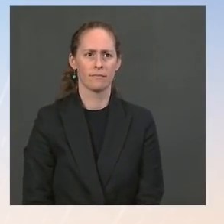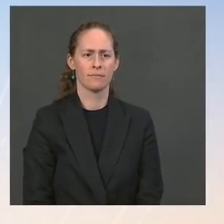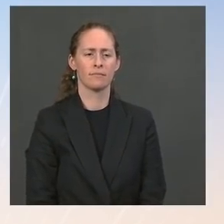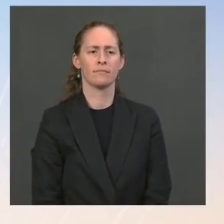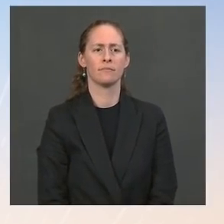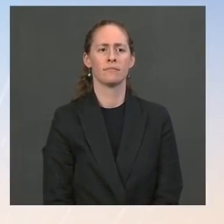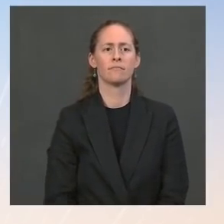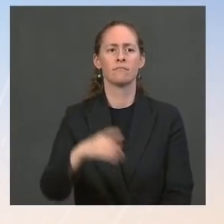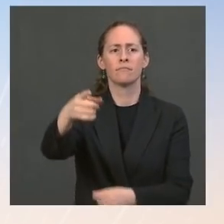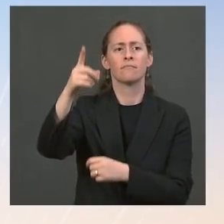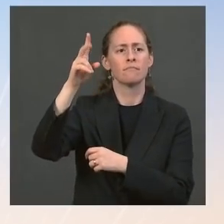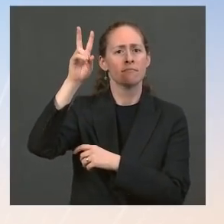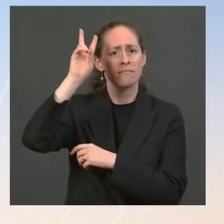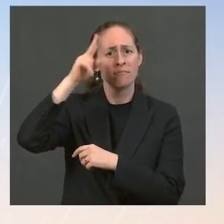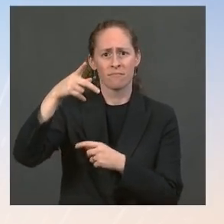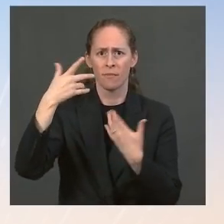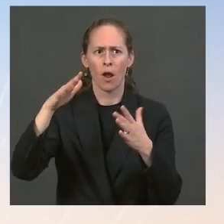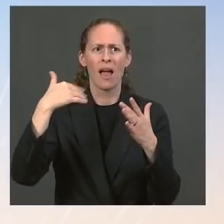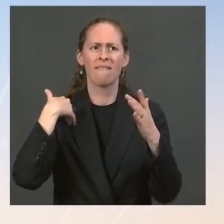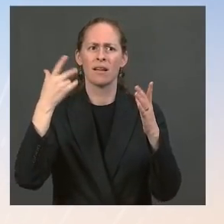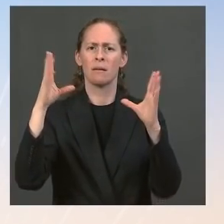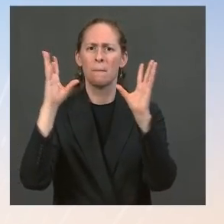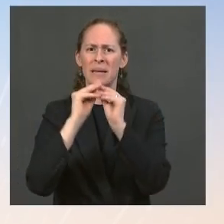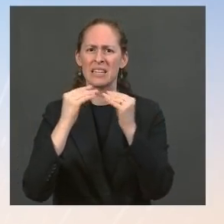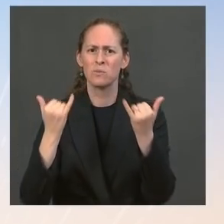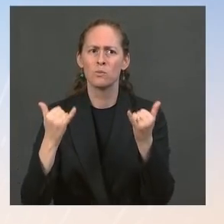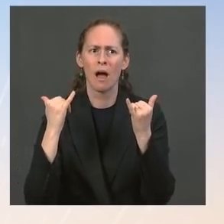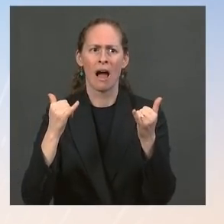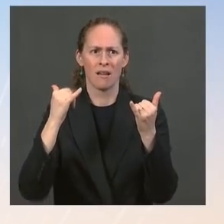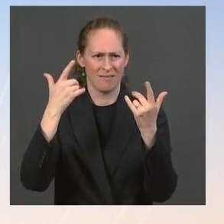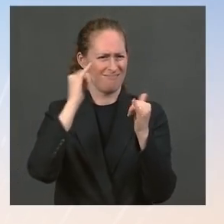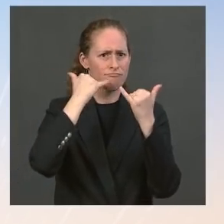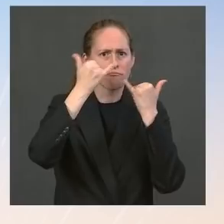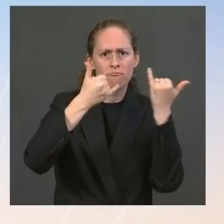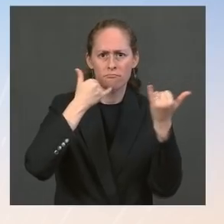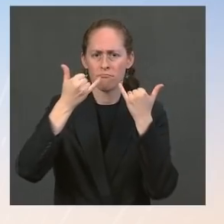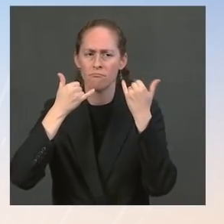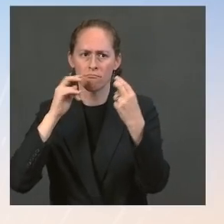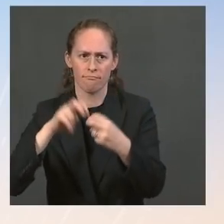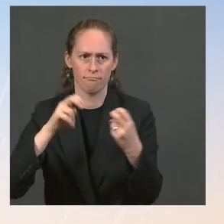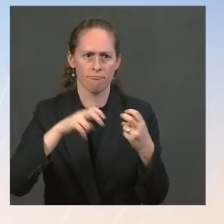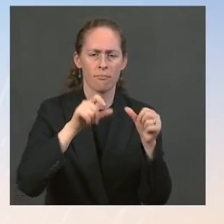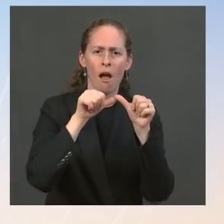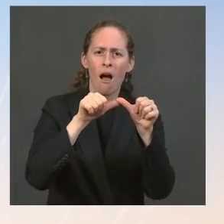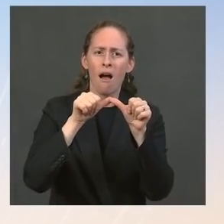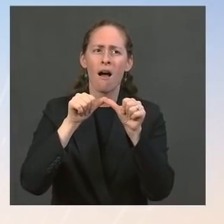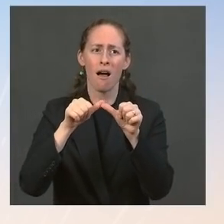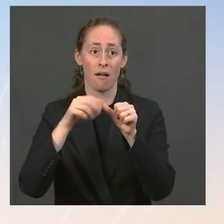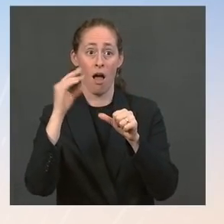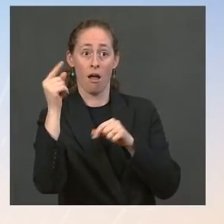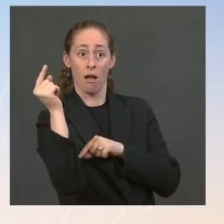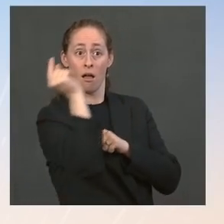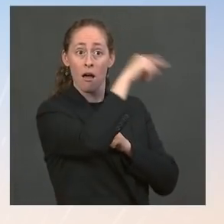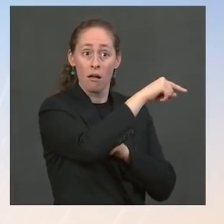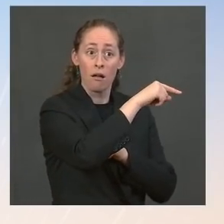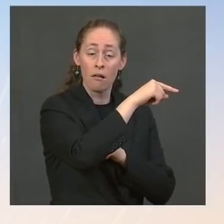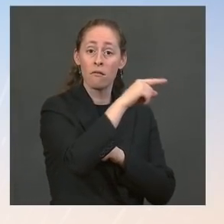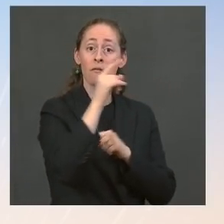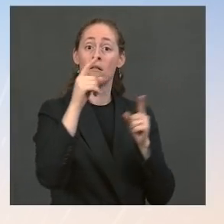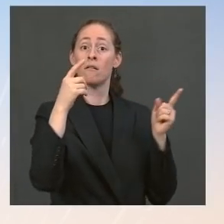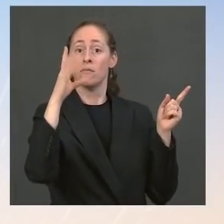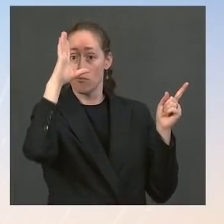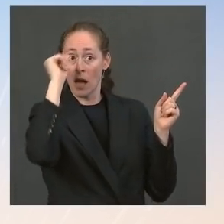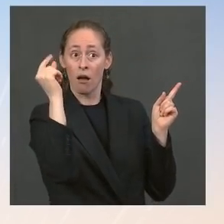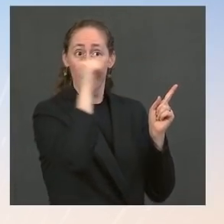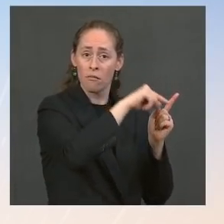last week. She's been making calls herself, just like the president. If it's constructive for her to go to the Hill or for him to go to the Hill to have members down here, they'll